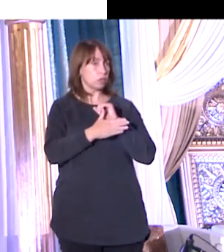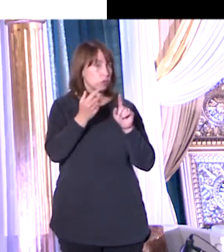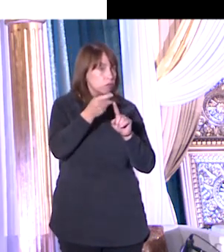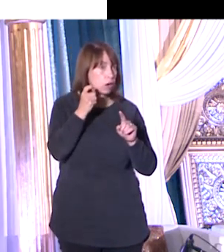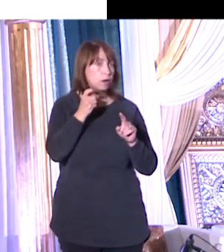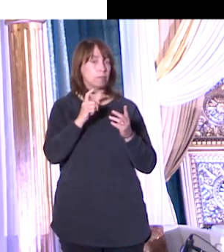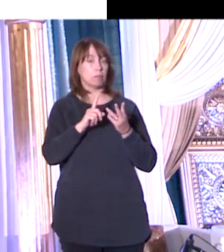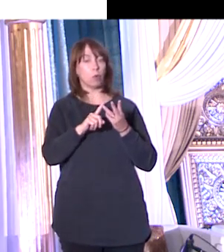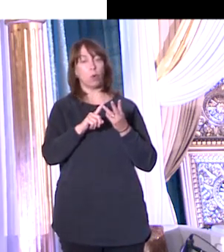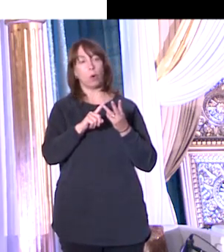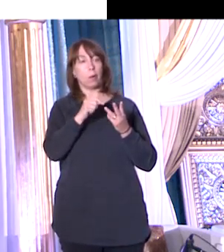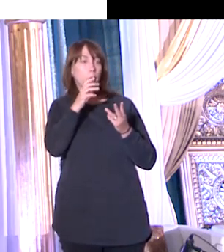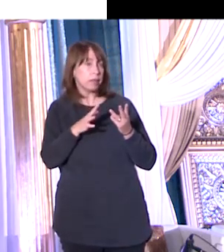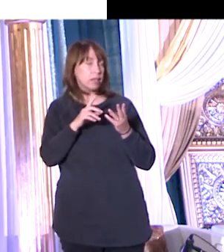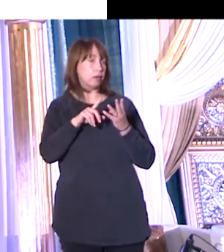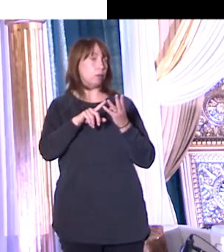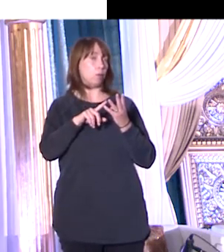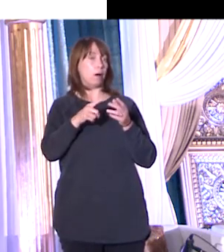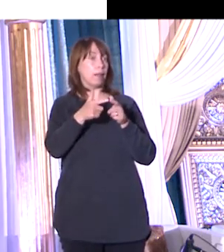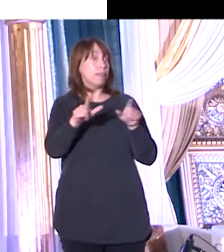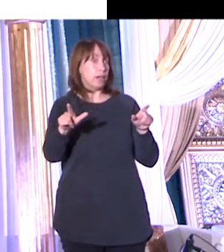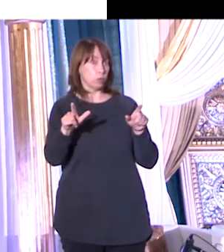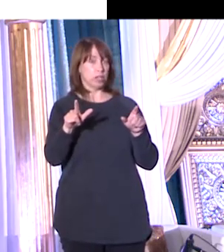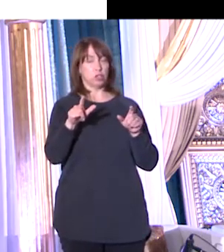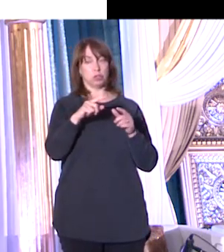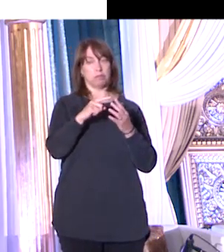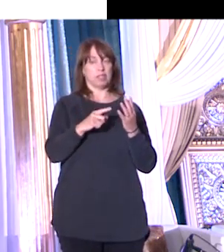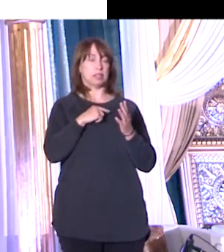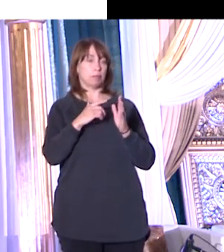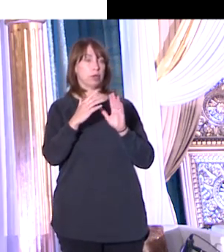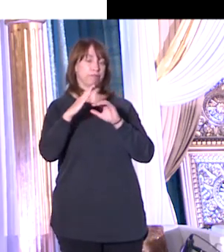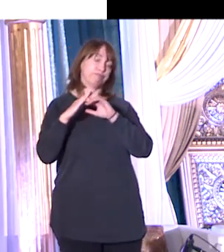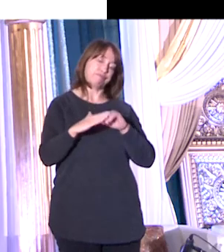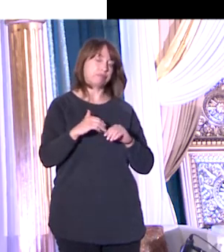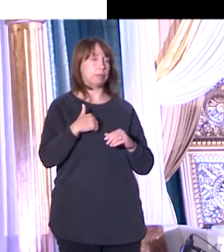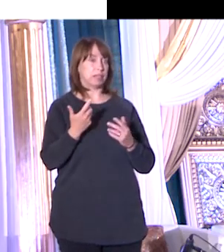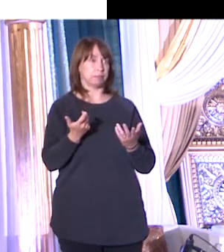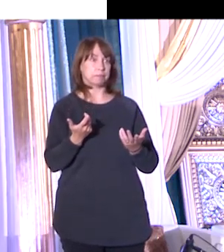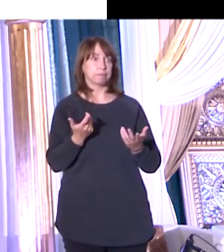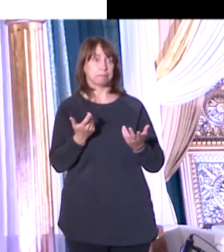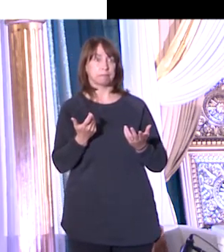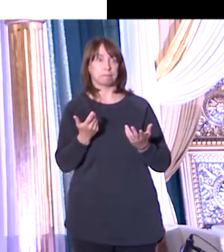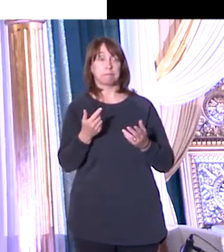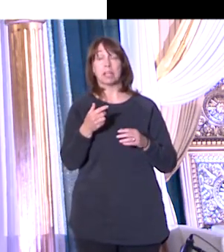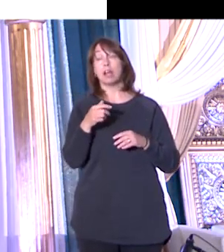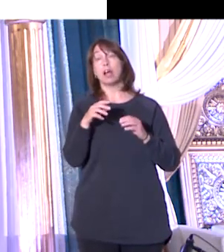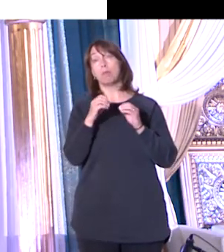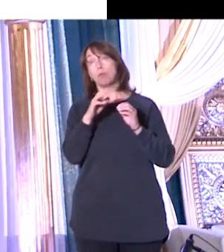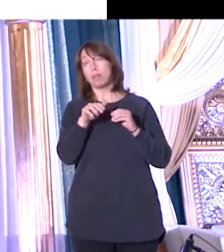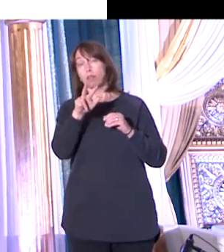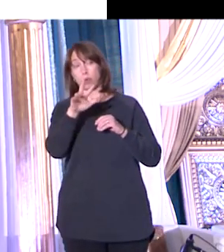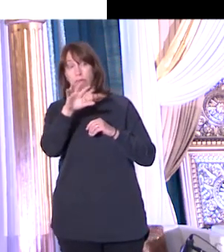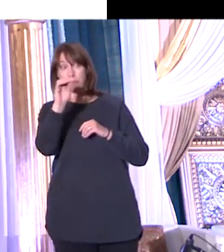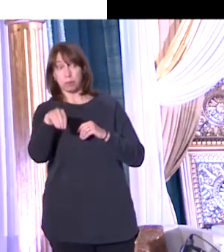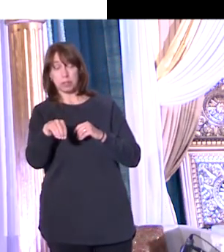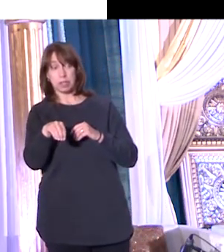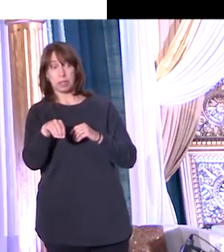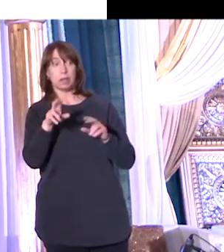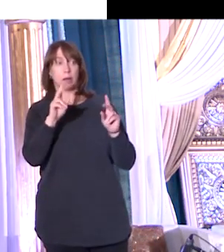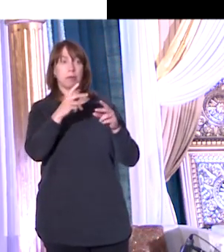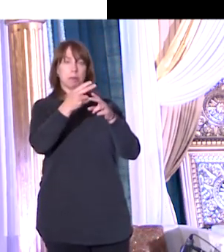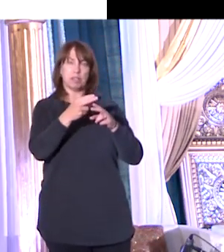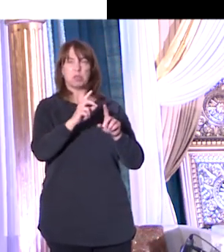see how that breaks out. Those numbers to the right add up to more than 35% because people can mention